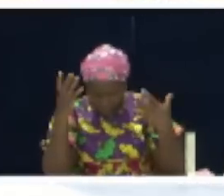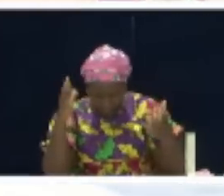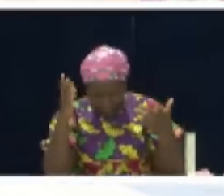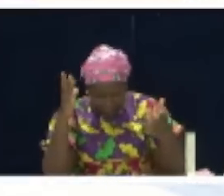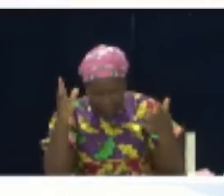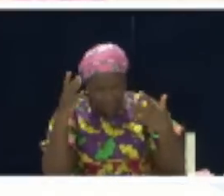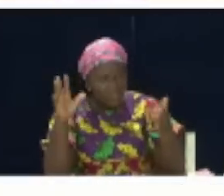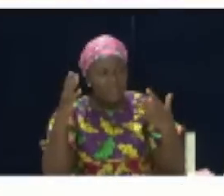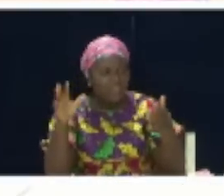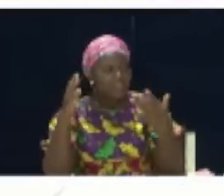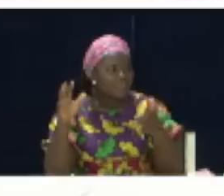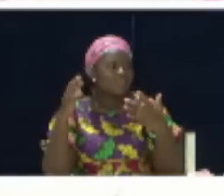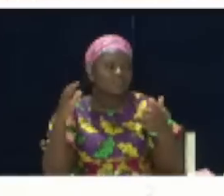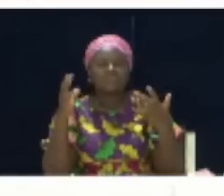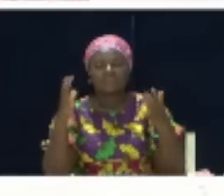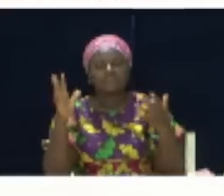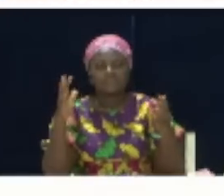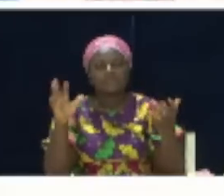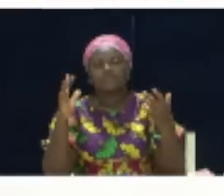Thank you, Father.